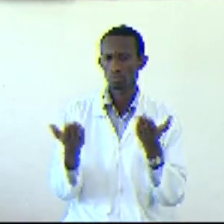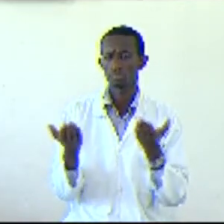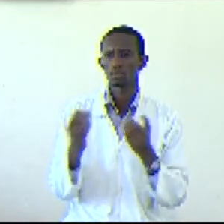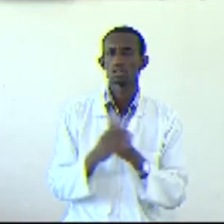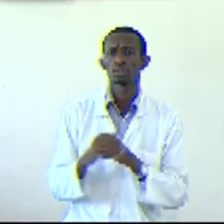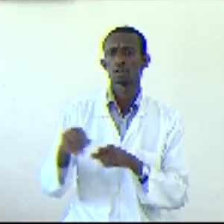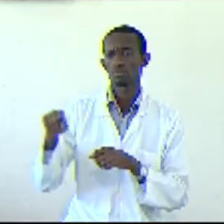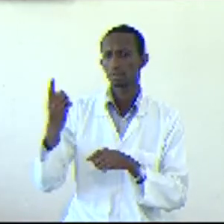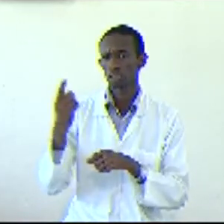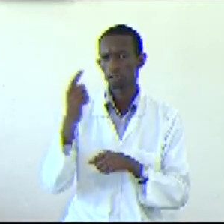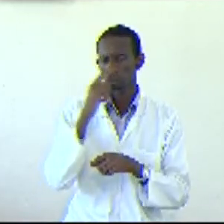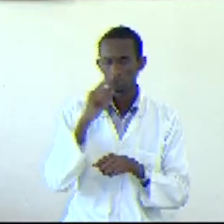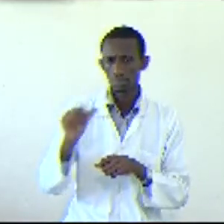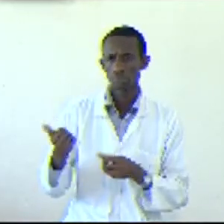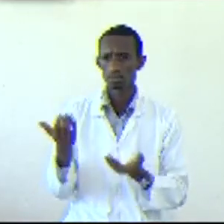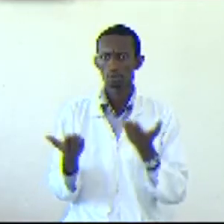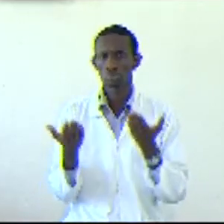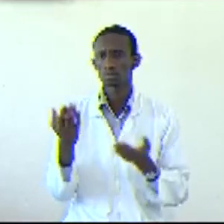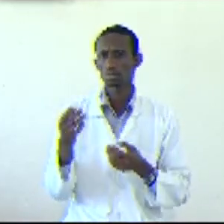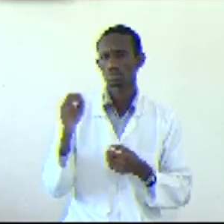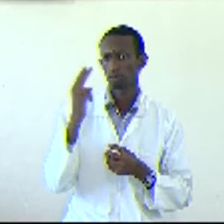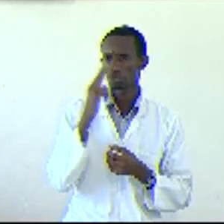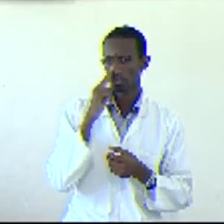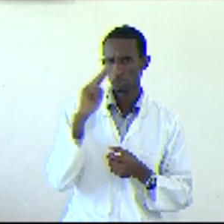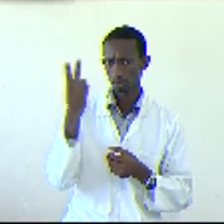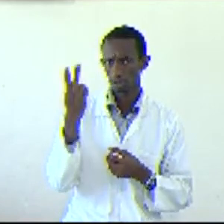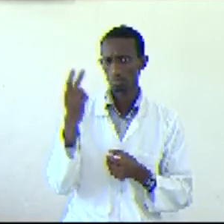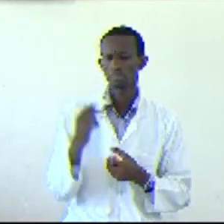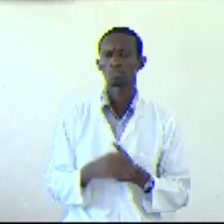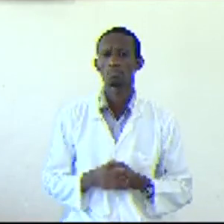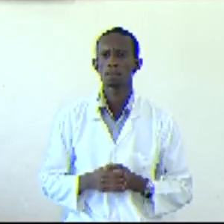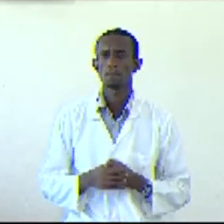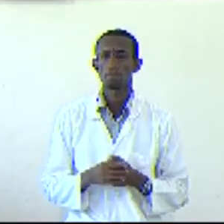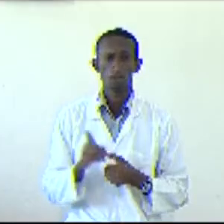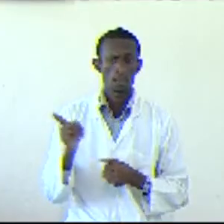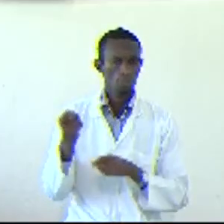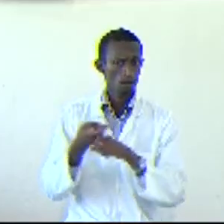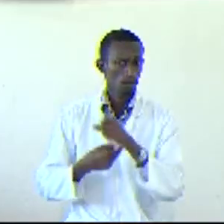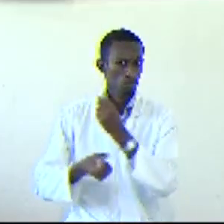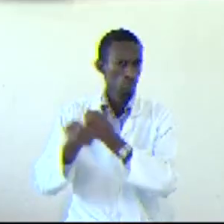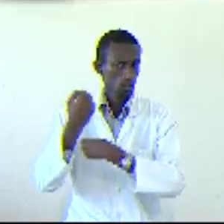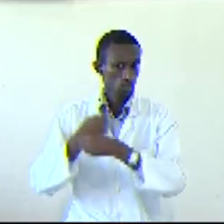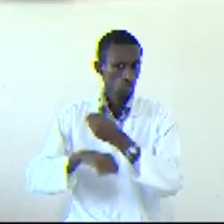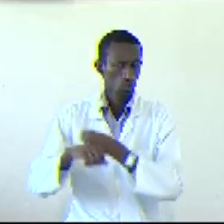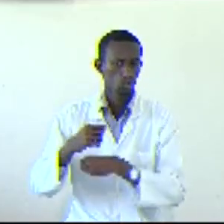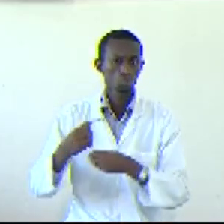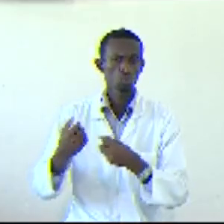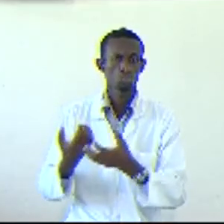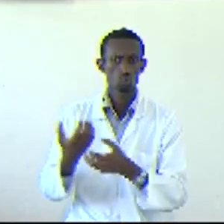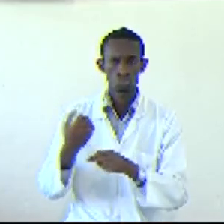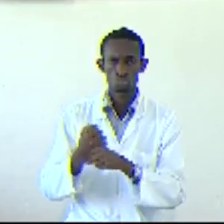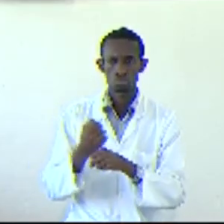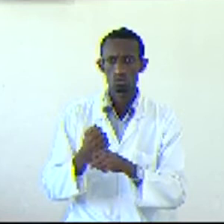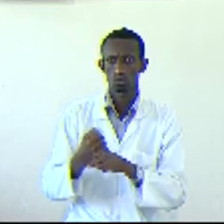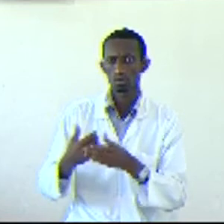the second object. So you can understand this from, of course, from the activity that we have, the very